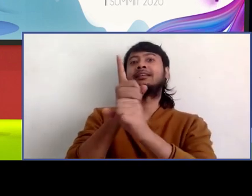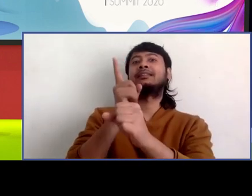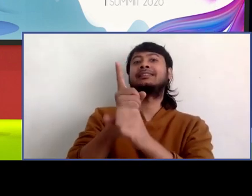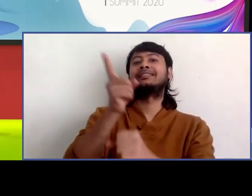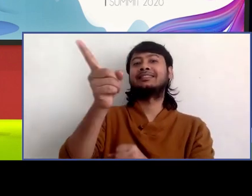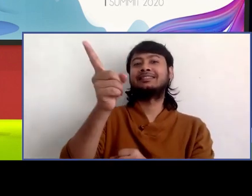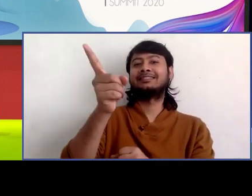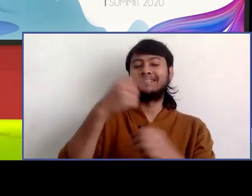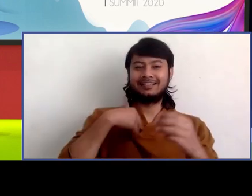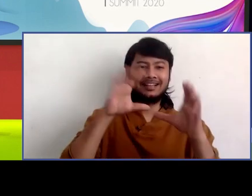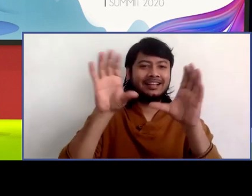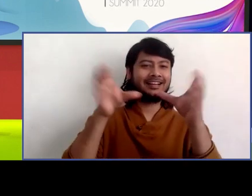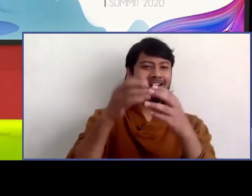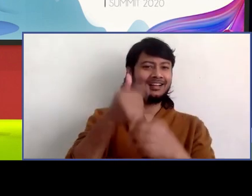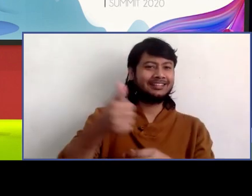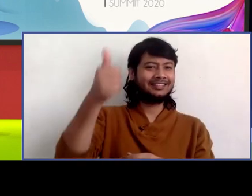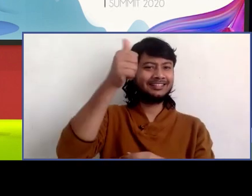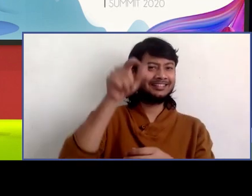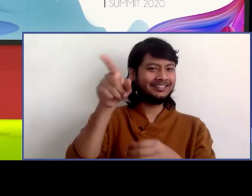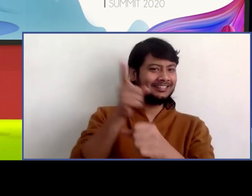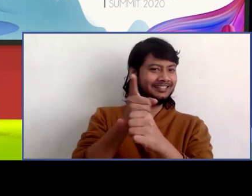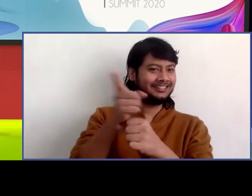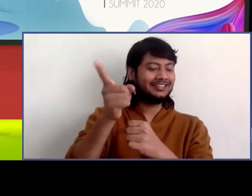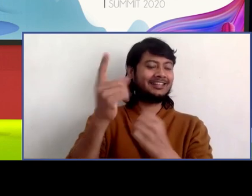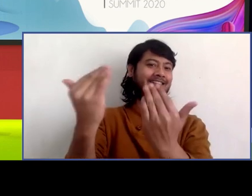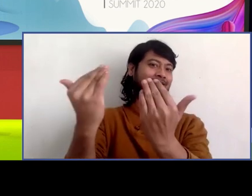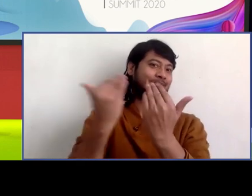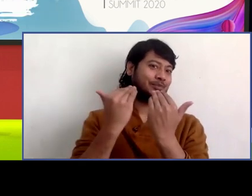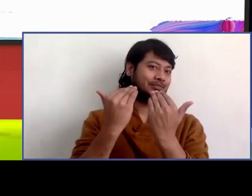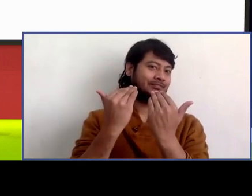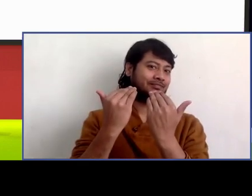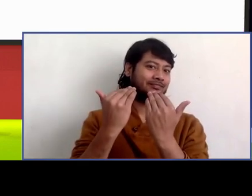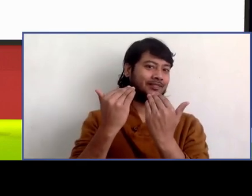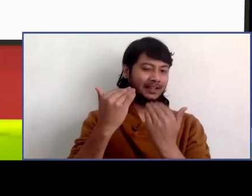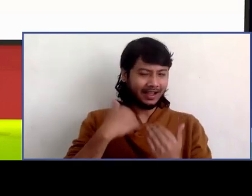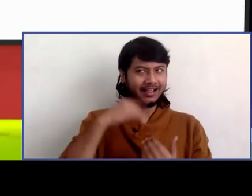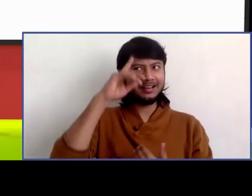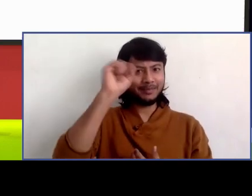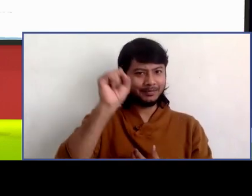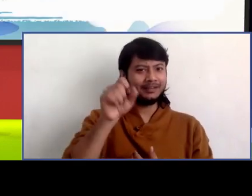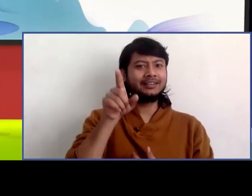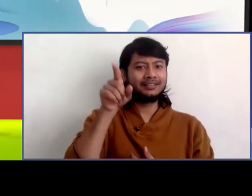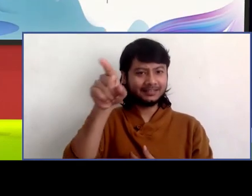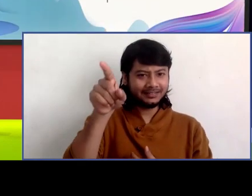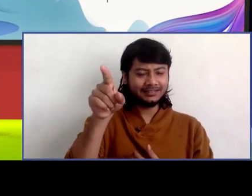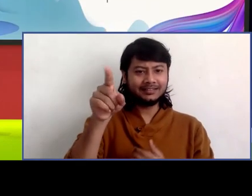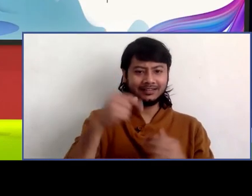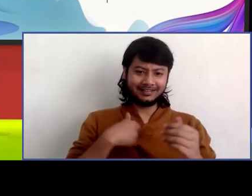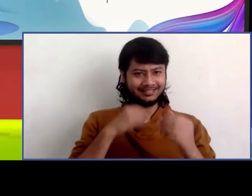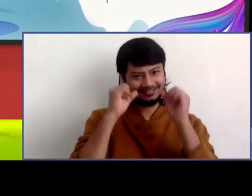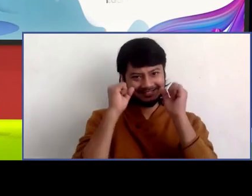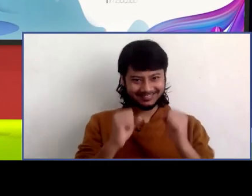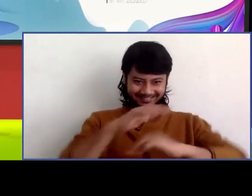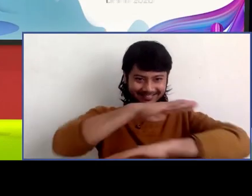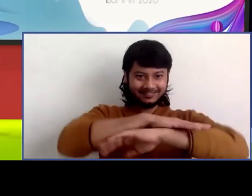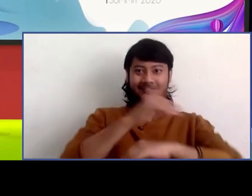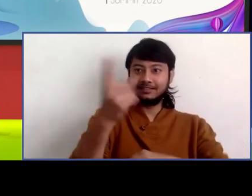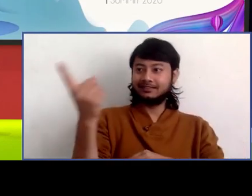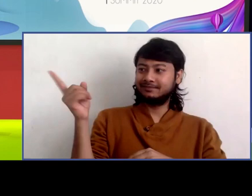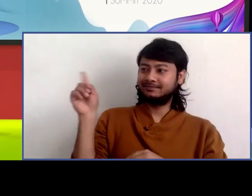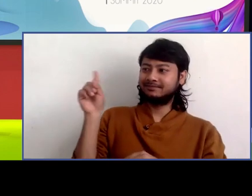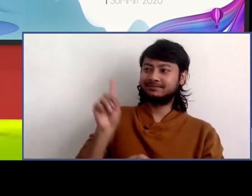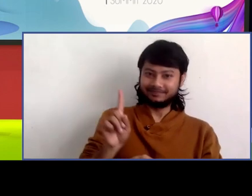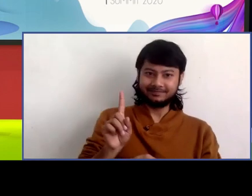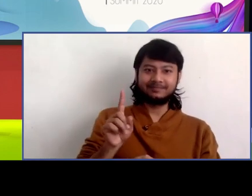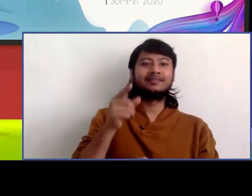and how she came to me one day. She came and sat in the same bench that I used to sit. And she put her hand on my